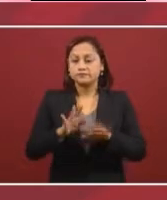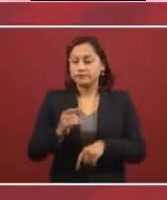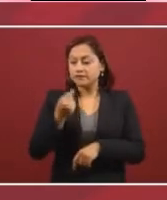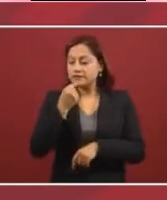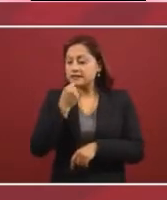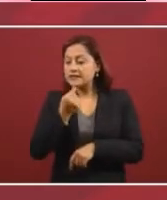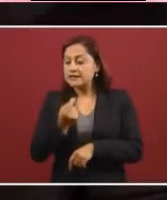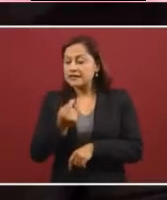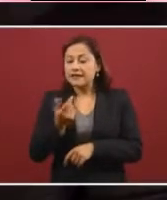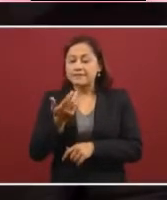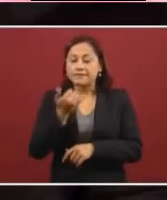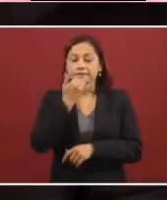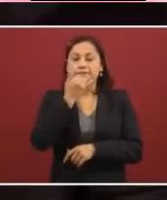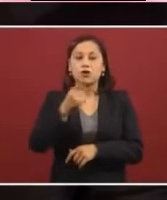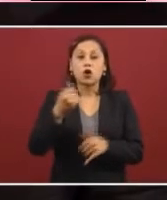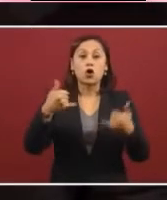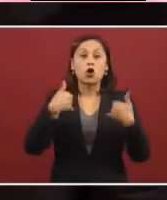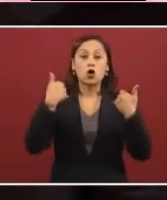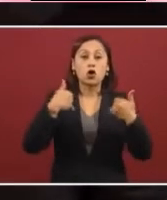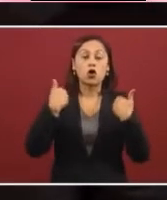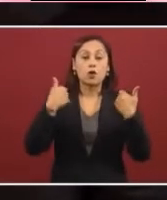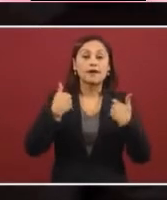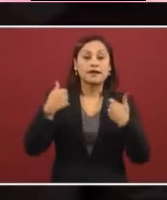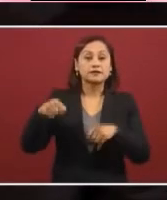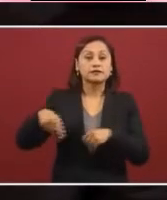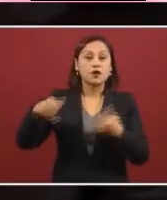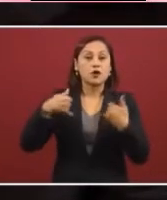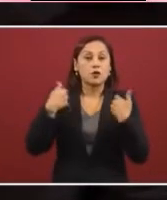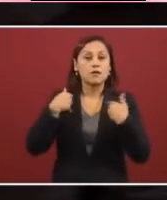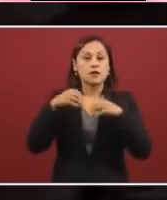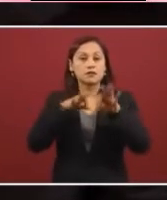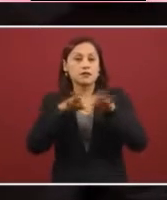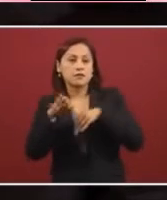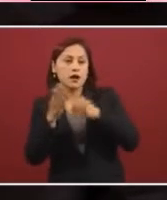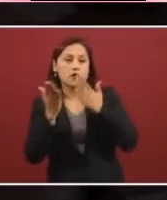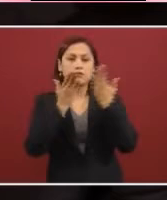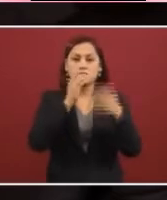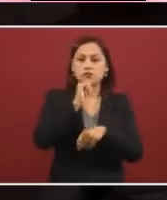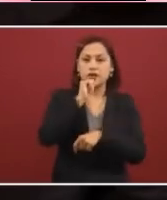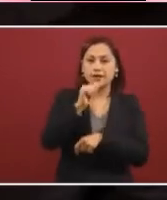that the ninis used to earn more than the police.